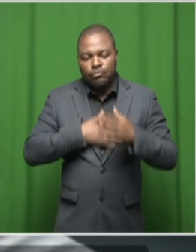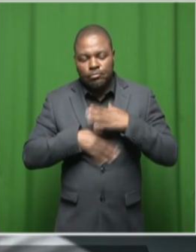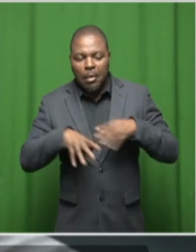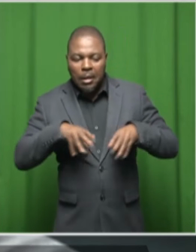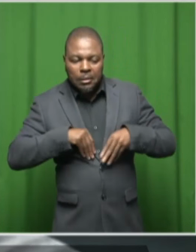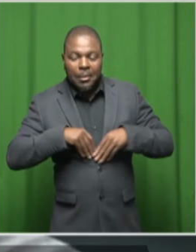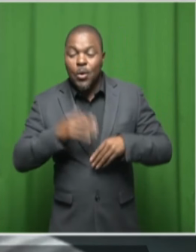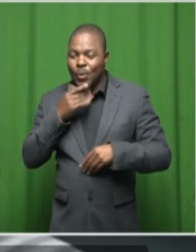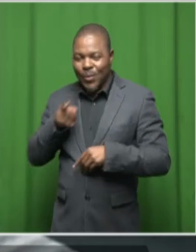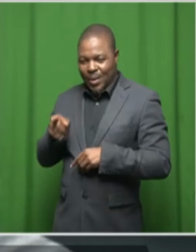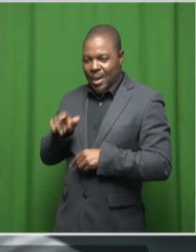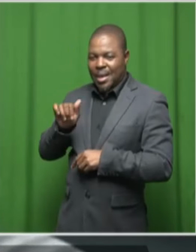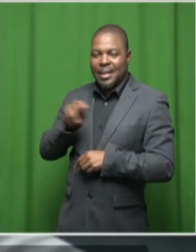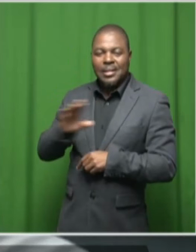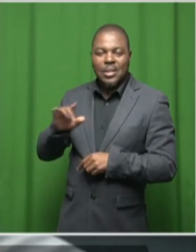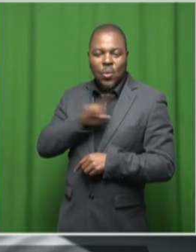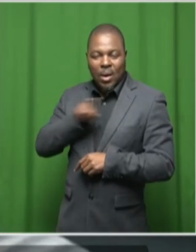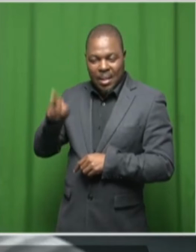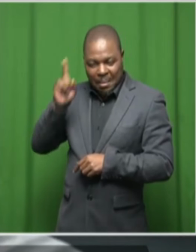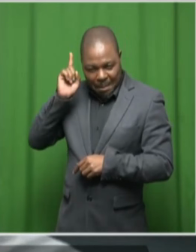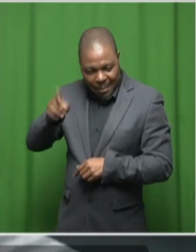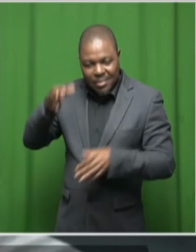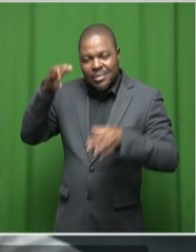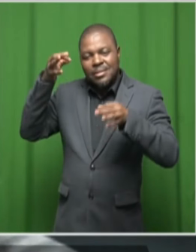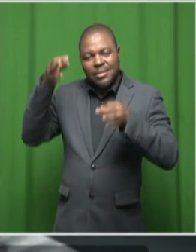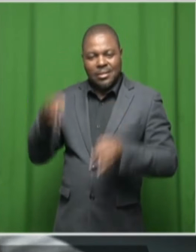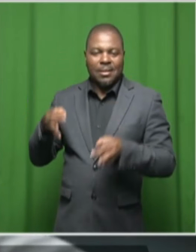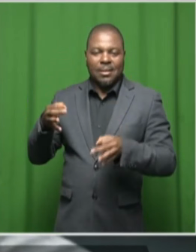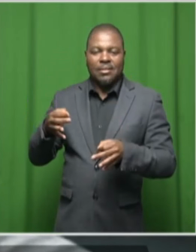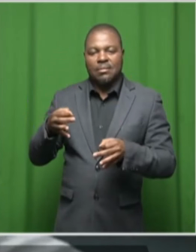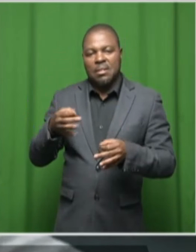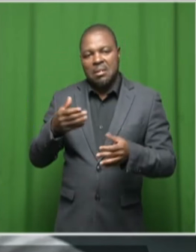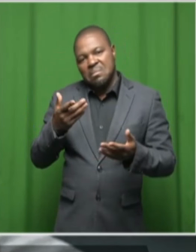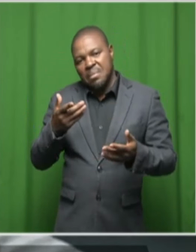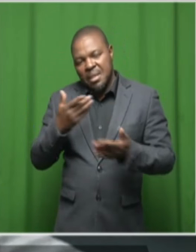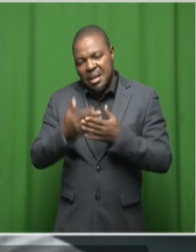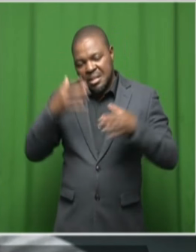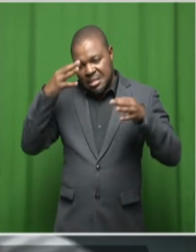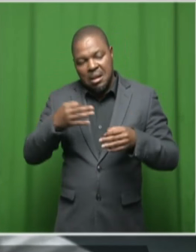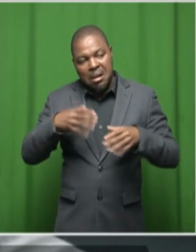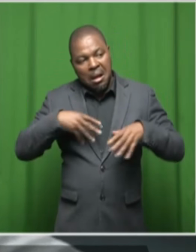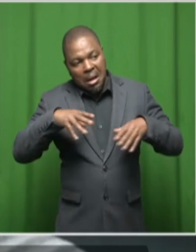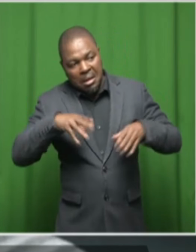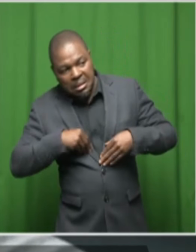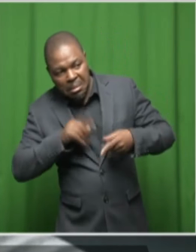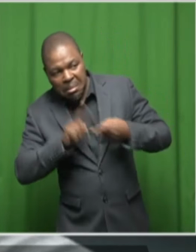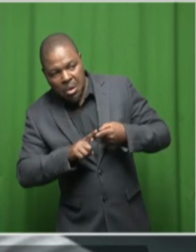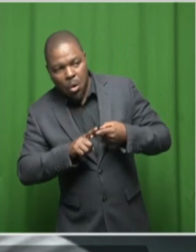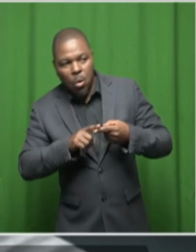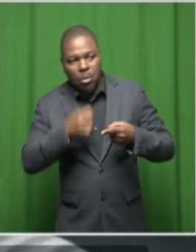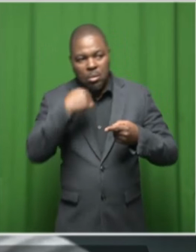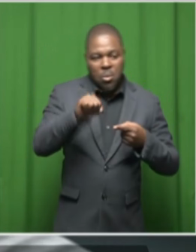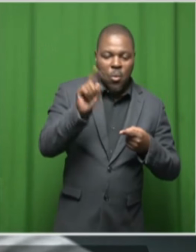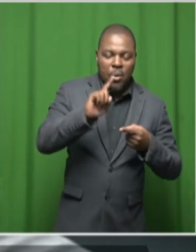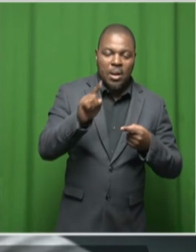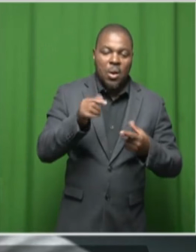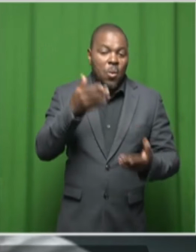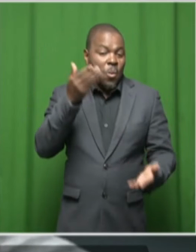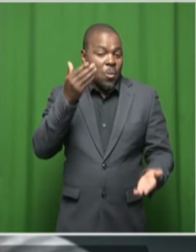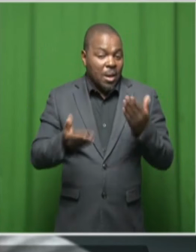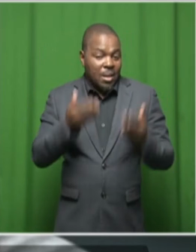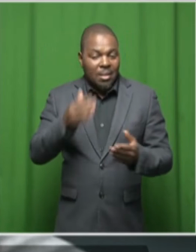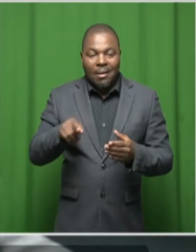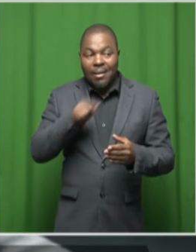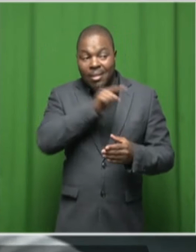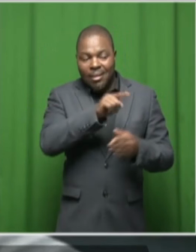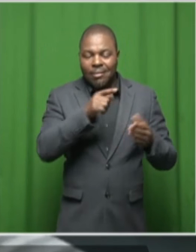ultimately they are the ones that have to decide what they will and won't accept. And that is based on, you know, whether these things are aligned with the democratic